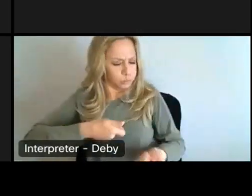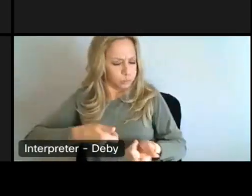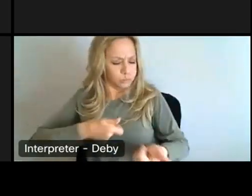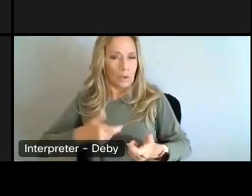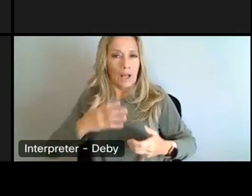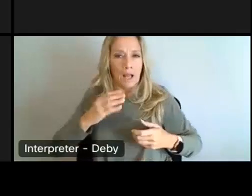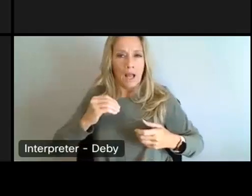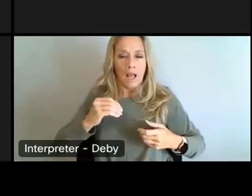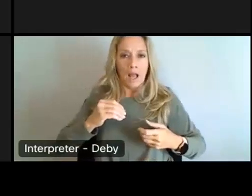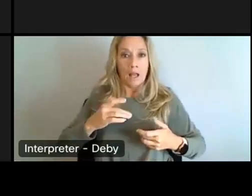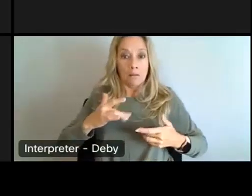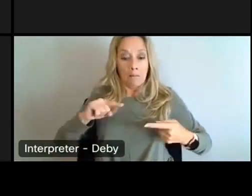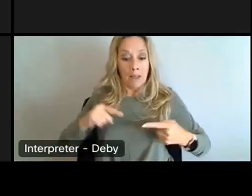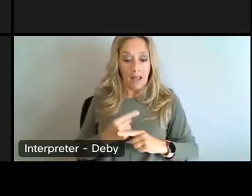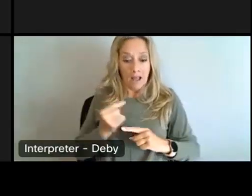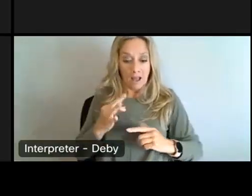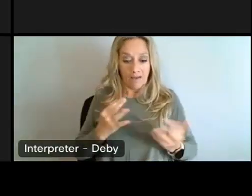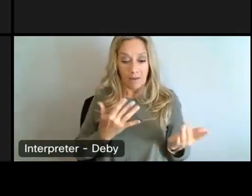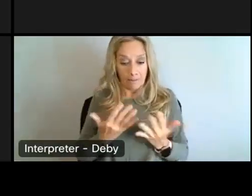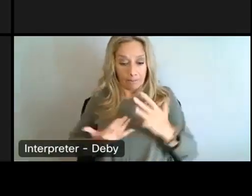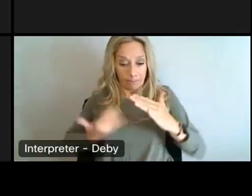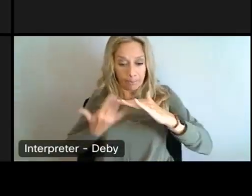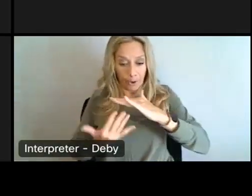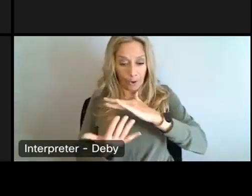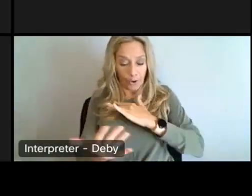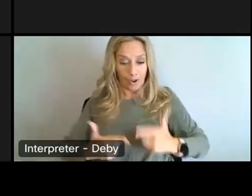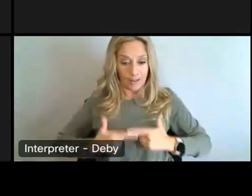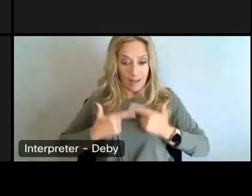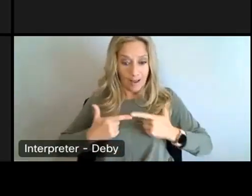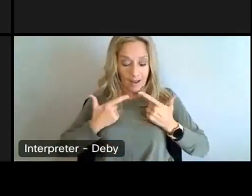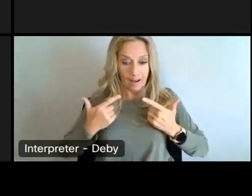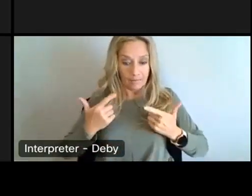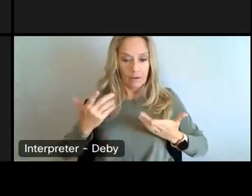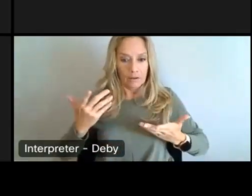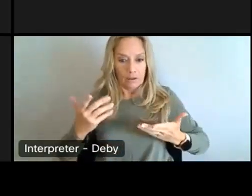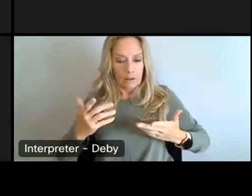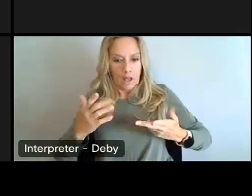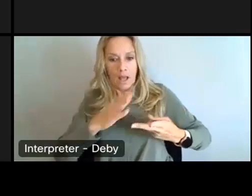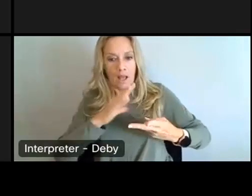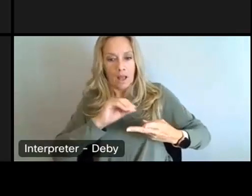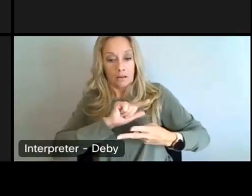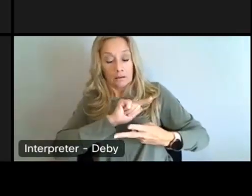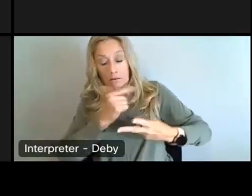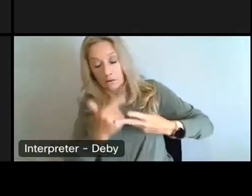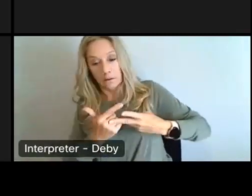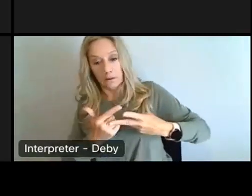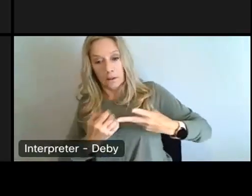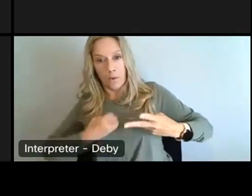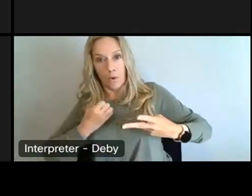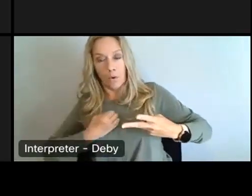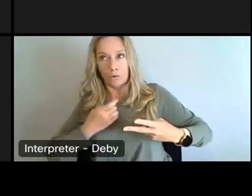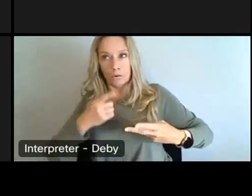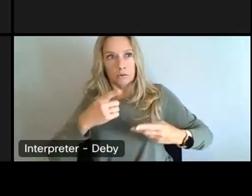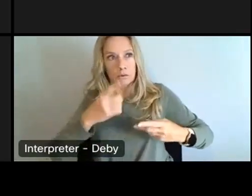alive away. And then the second part of it was the emotional side of saying, okay, my guys are here,